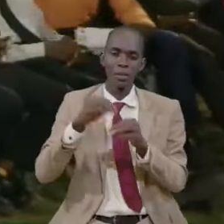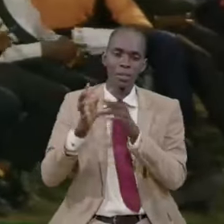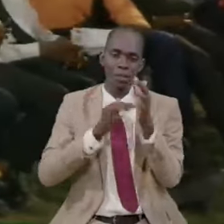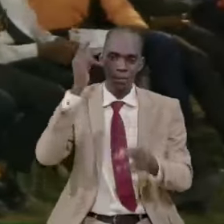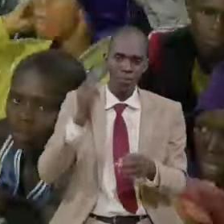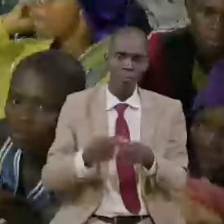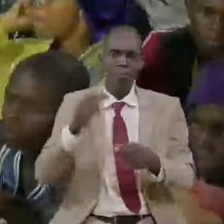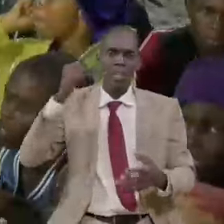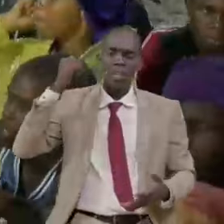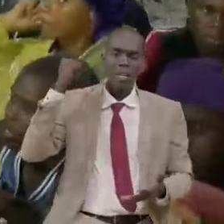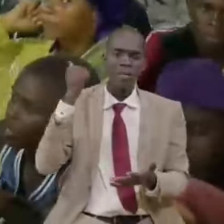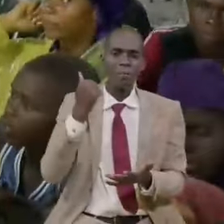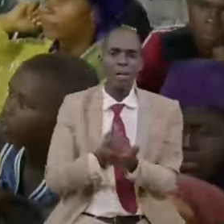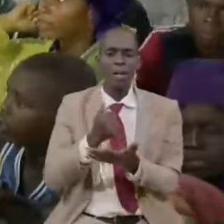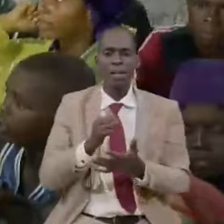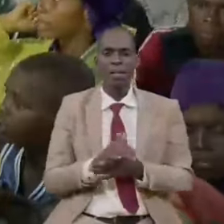Amen.